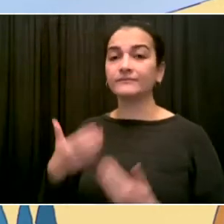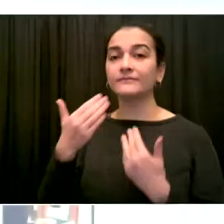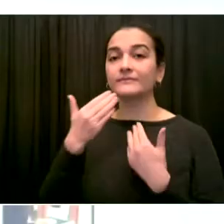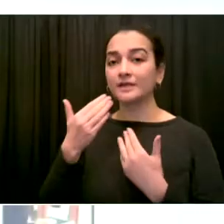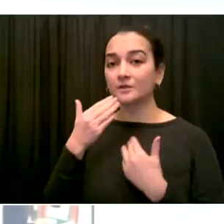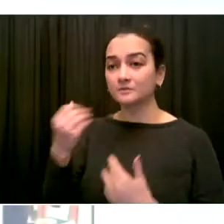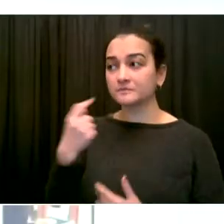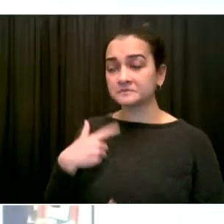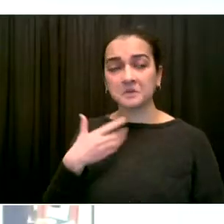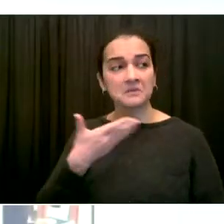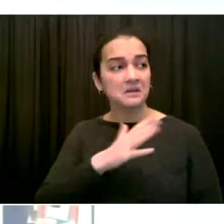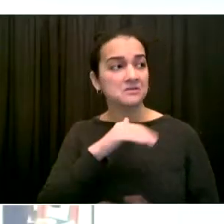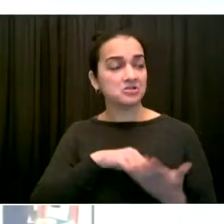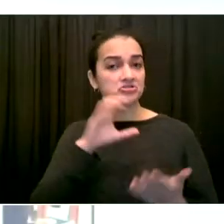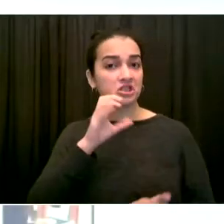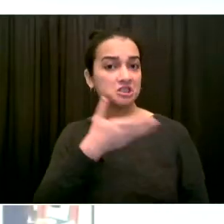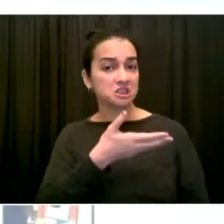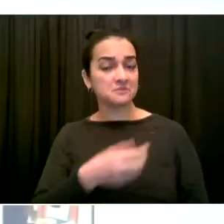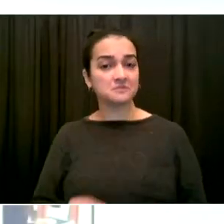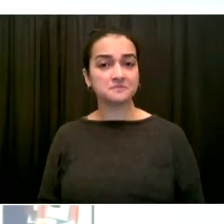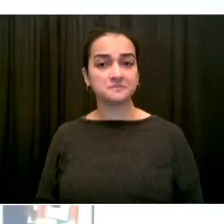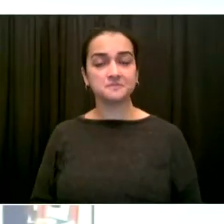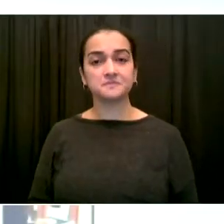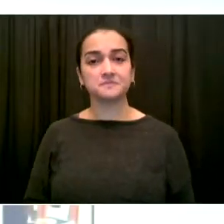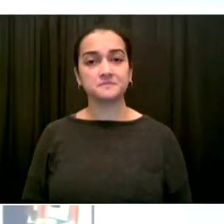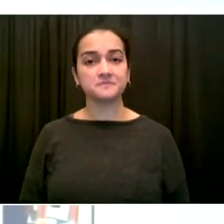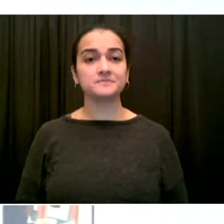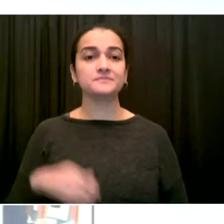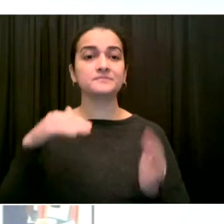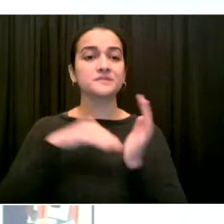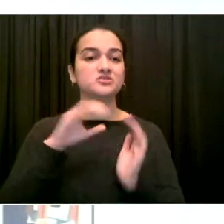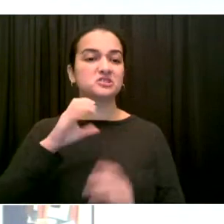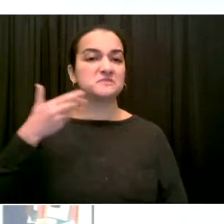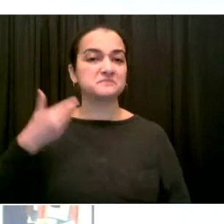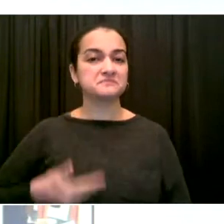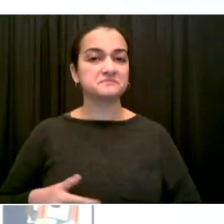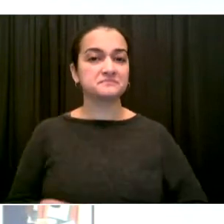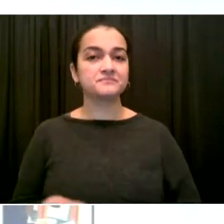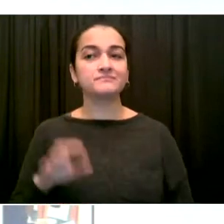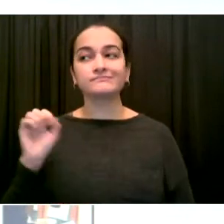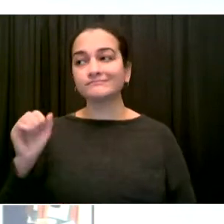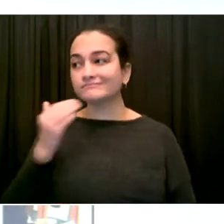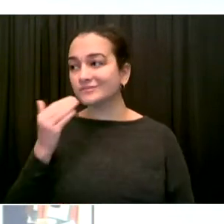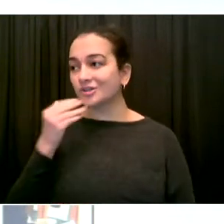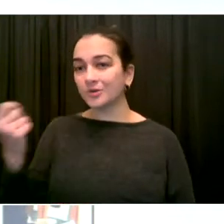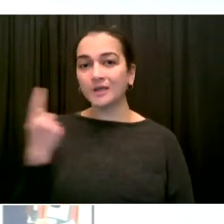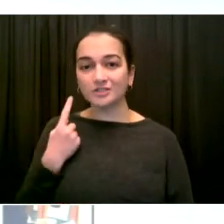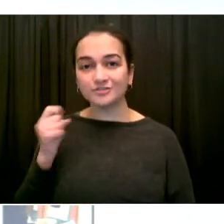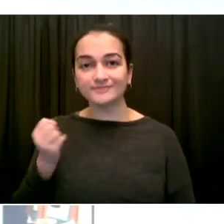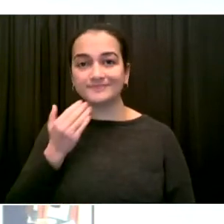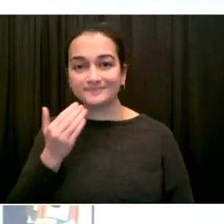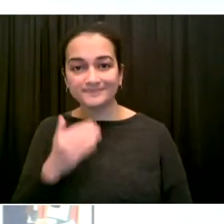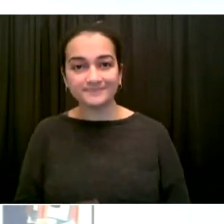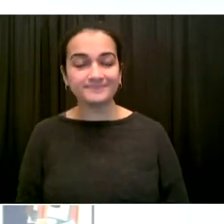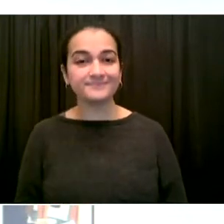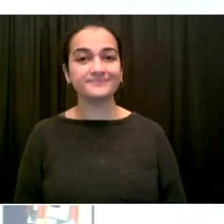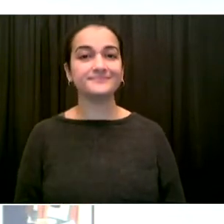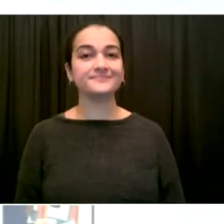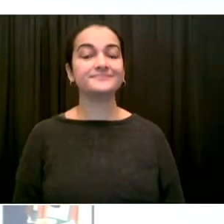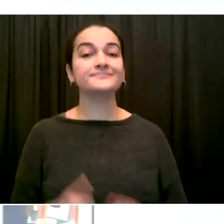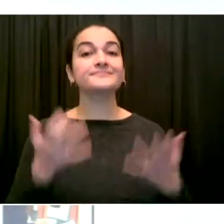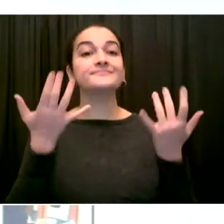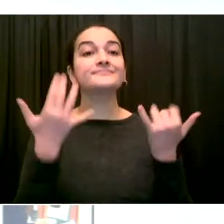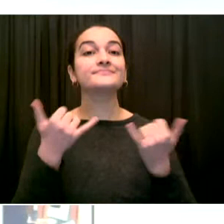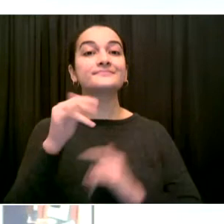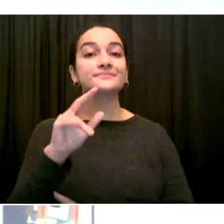Thank you so much, sir. And thanks, Aaron, for this important question. The short answer is that no, we don't have city-specific data as yet,